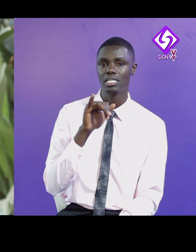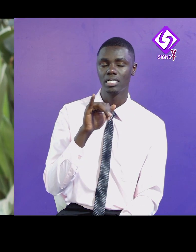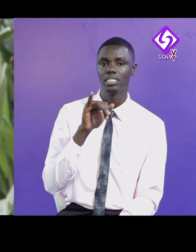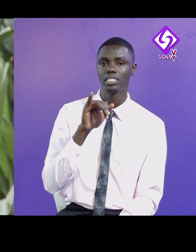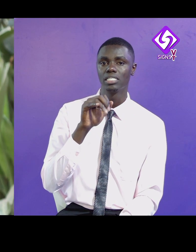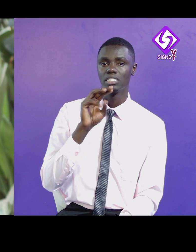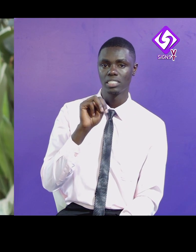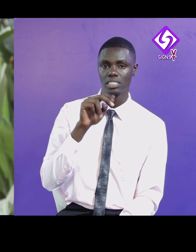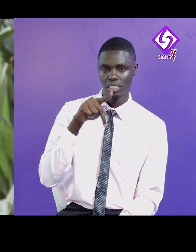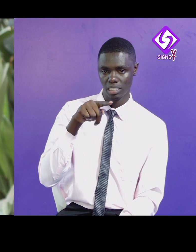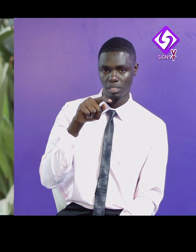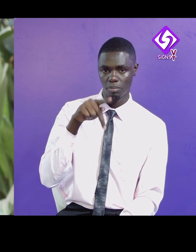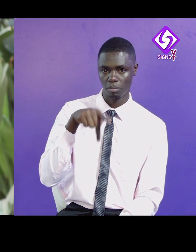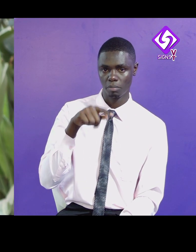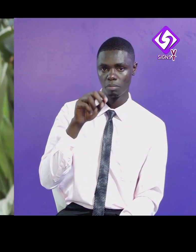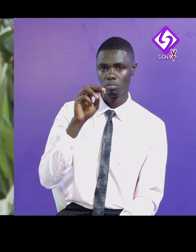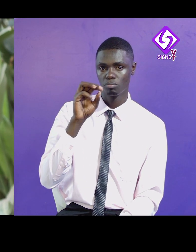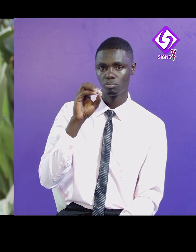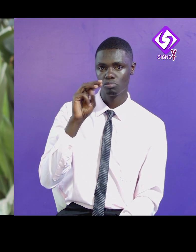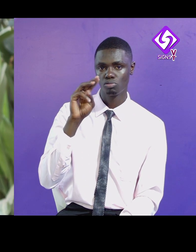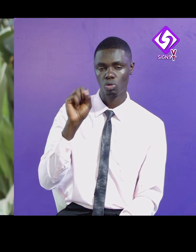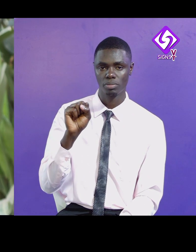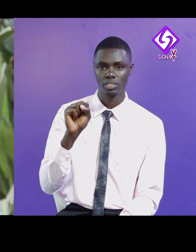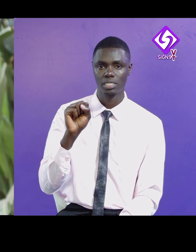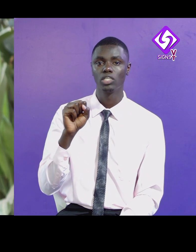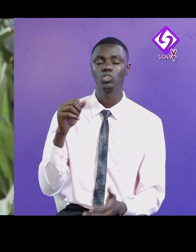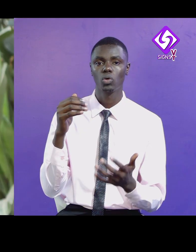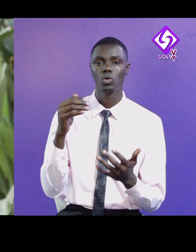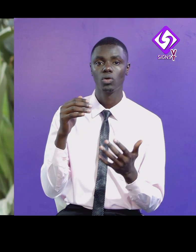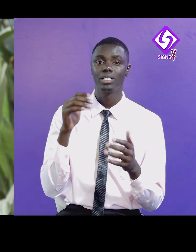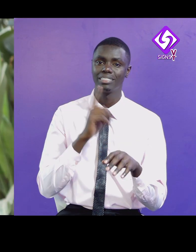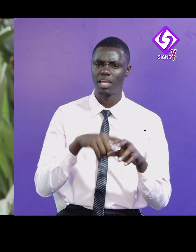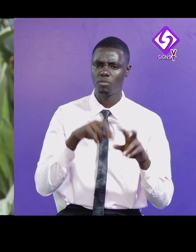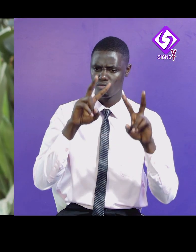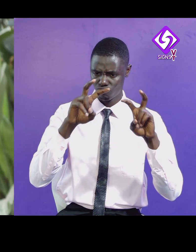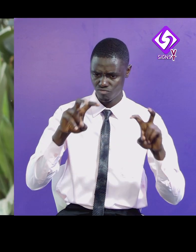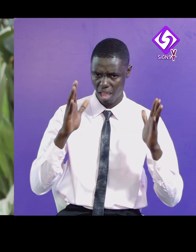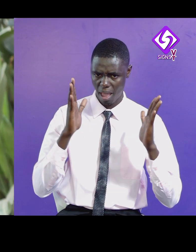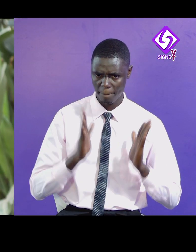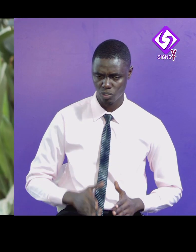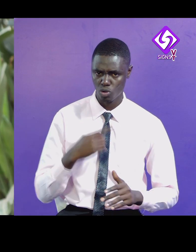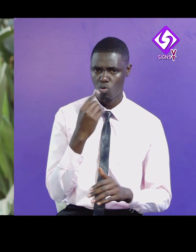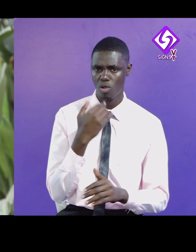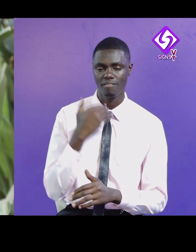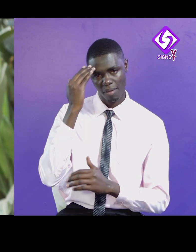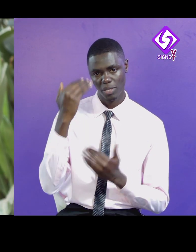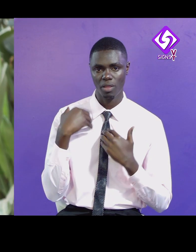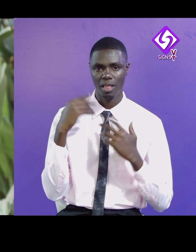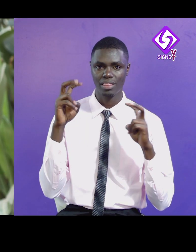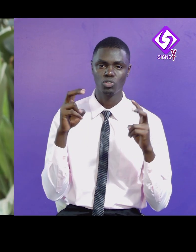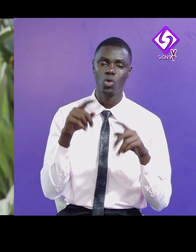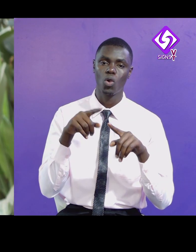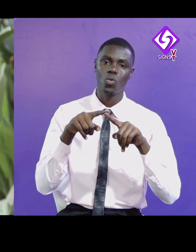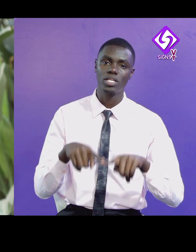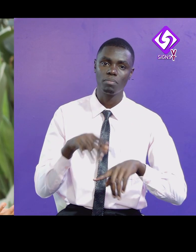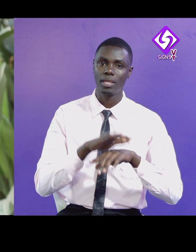within the deaf communities? Because when, as a mental health nurse, when you're assessing someone that's got a mental health issue, we rely